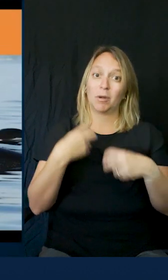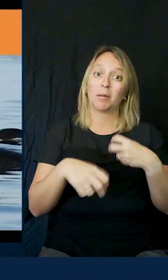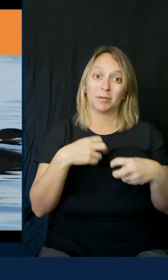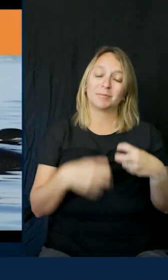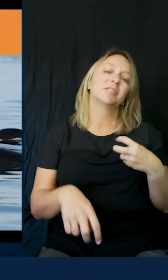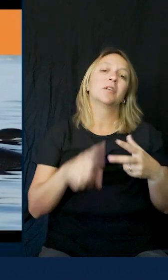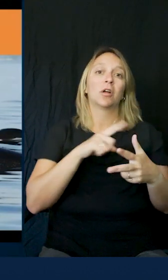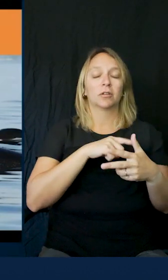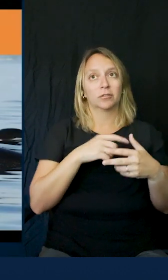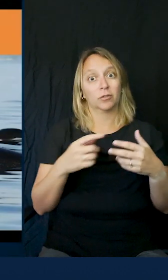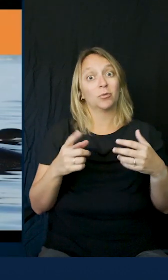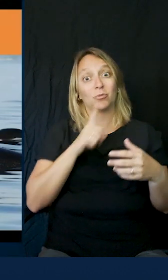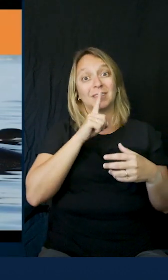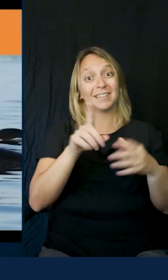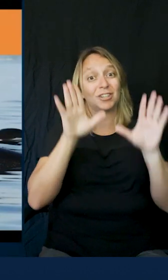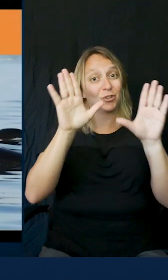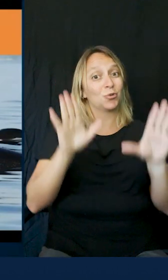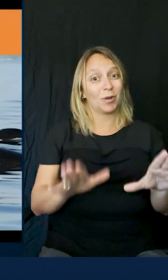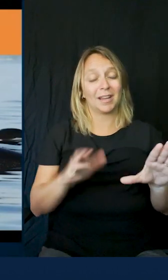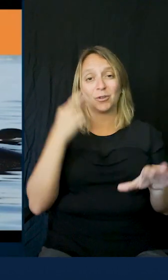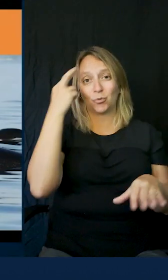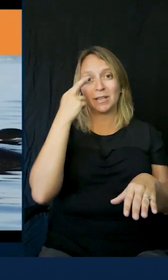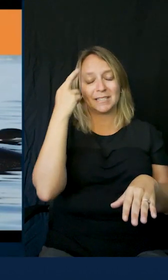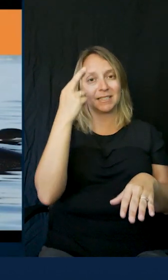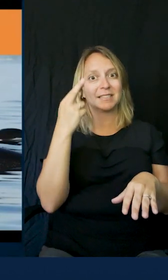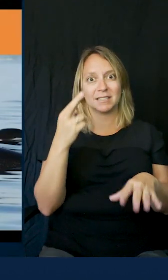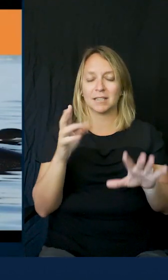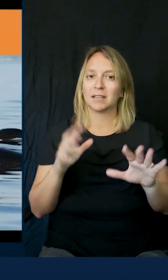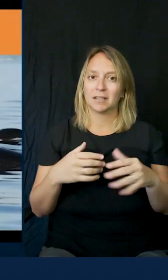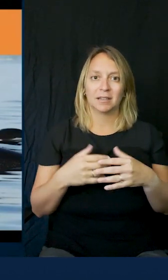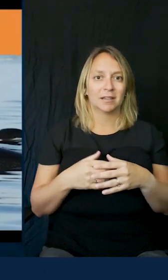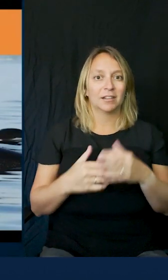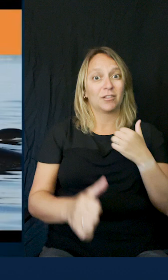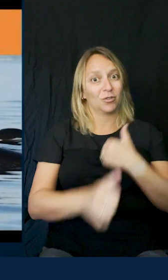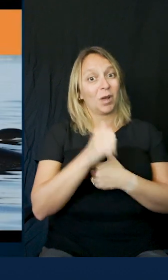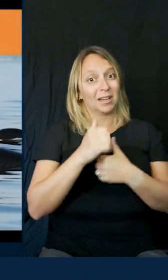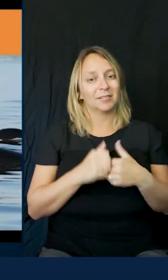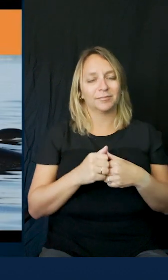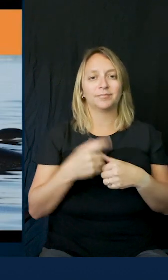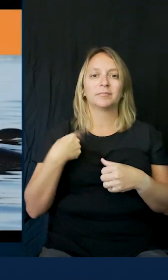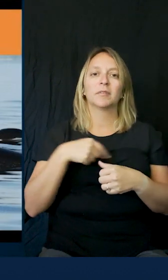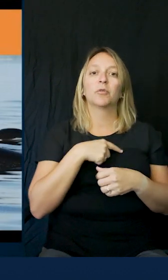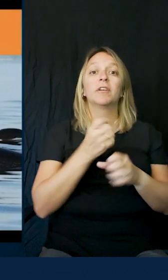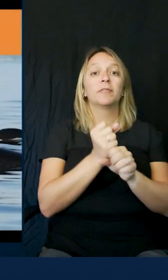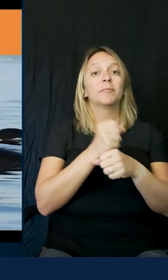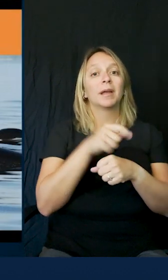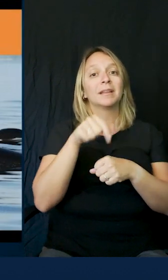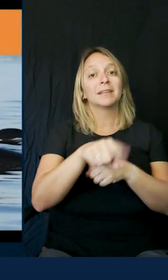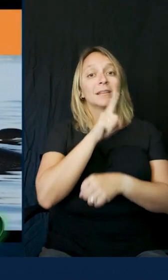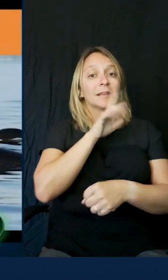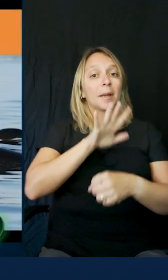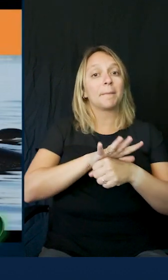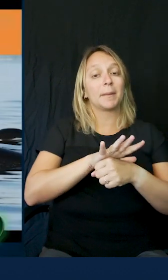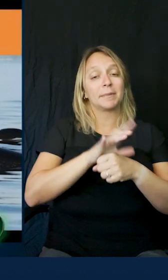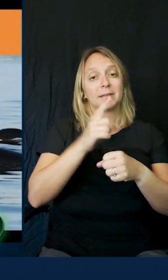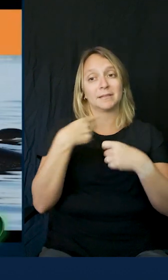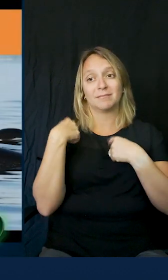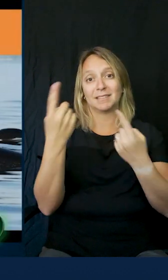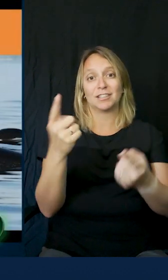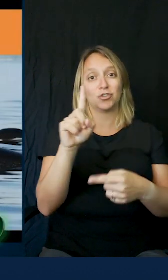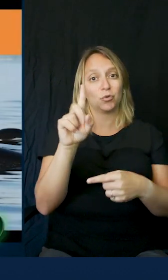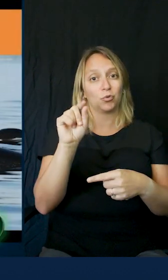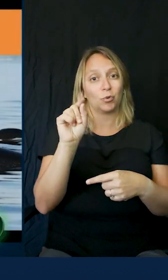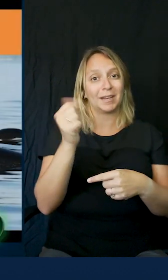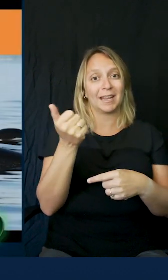great reasons to not watch this population. We've made this commitment since we opened in 2018. We've had lots of success